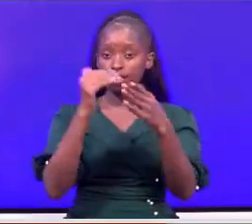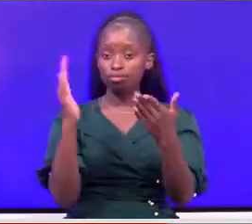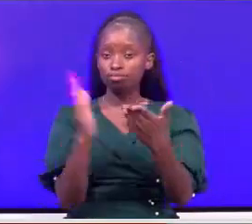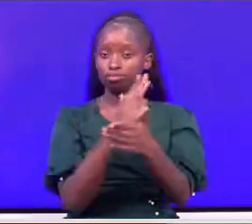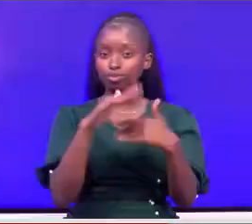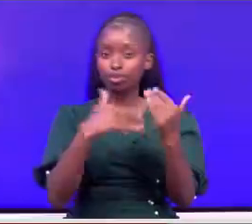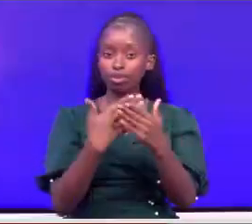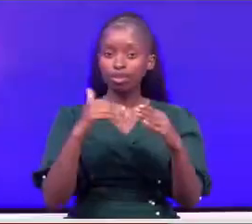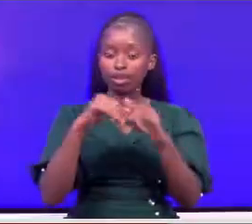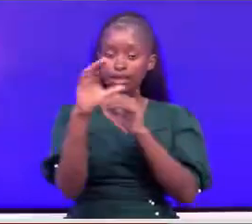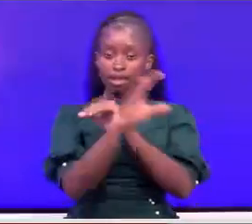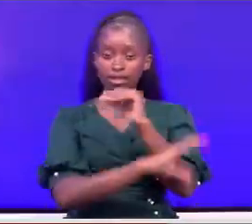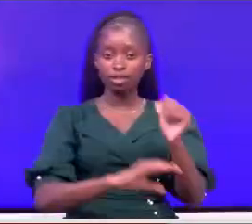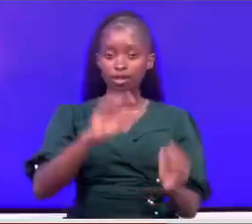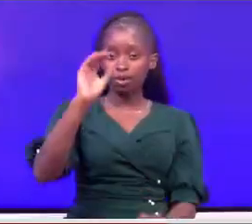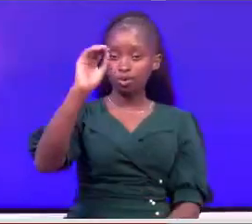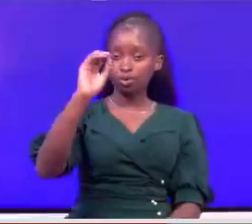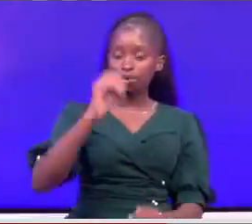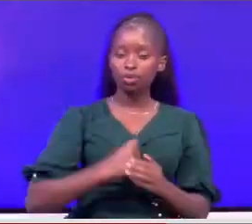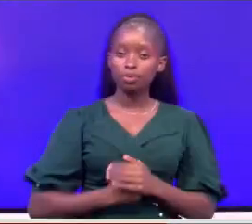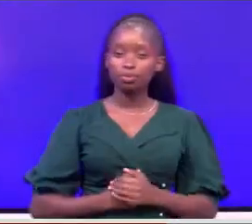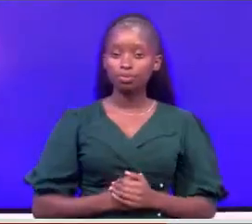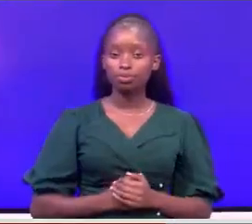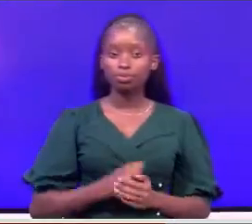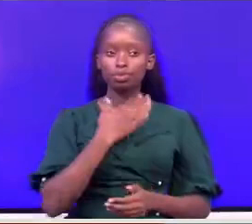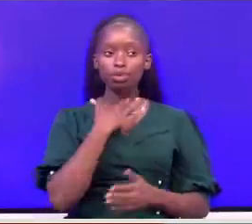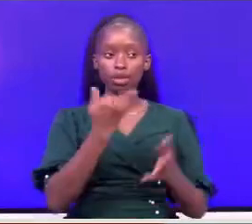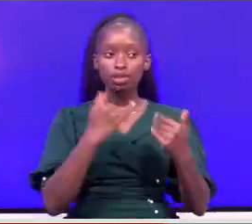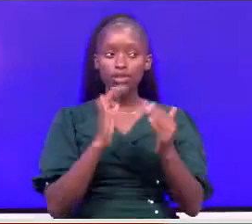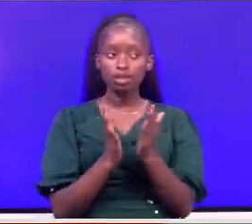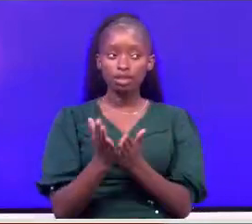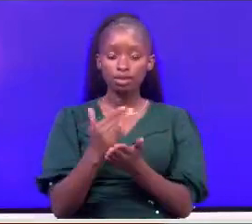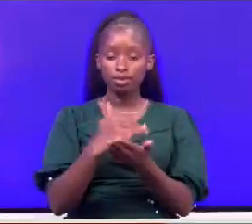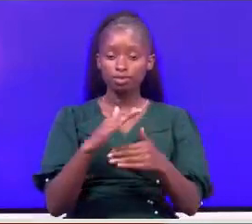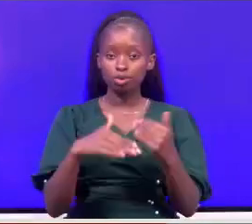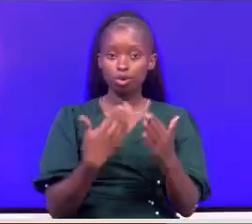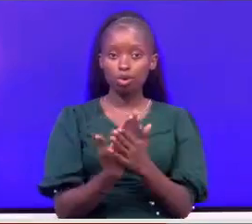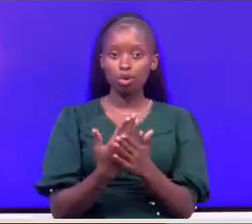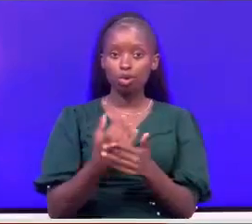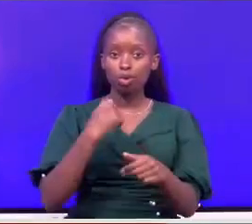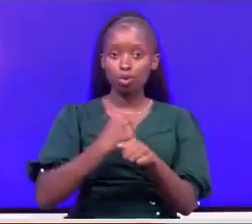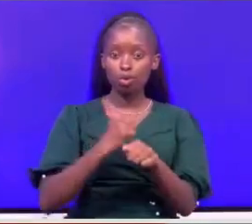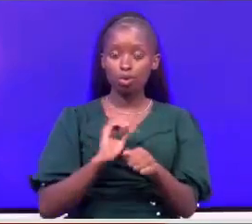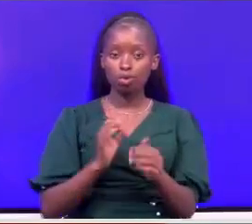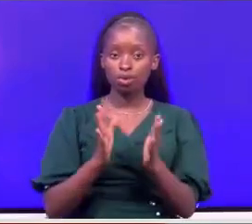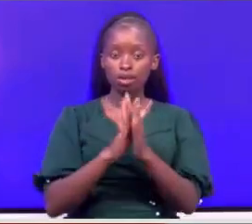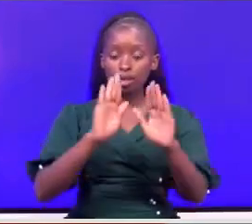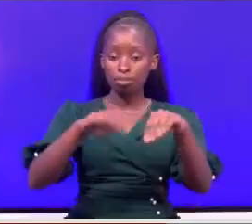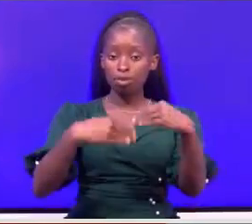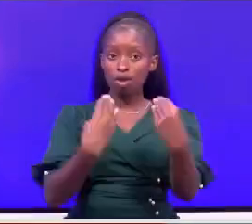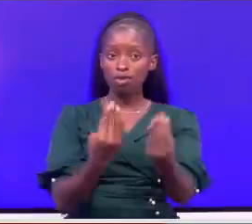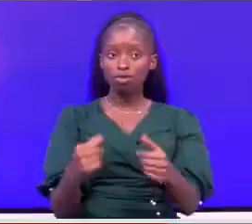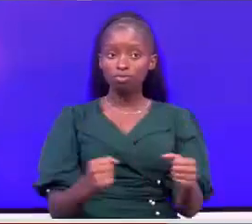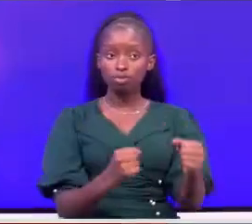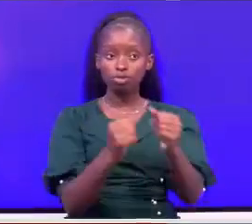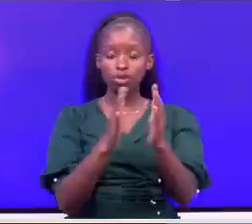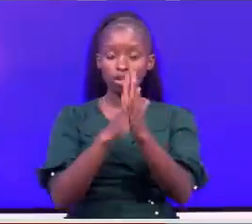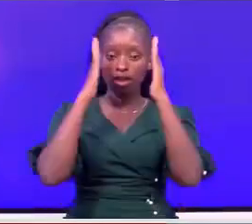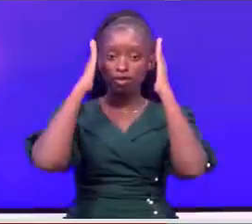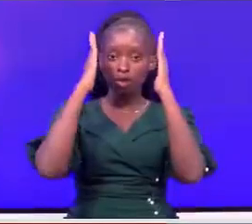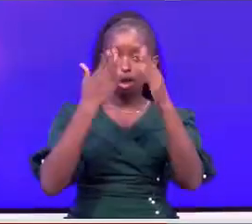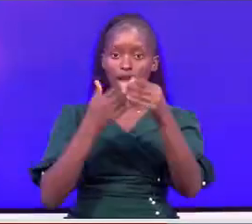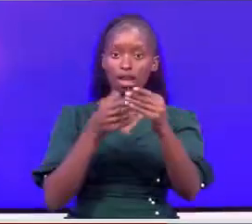therefore resolved to galvanize our collective efforts to provide strategic and focused